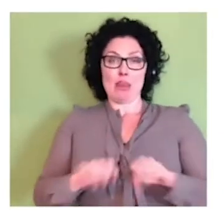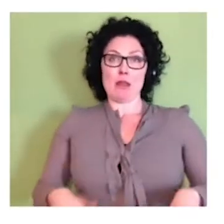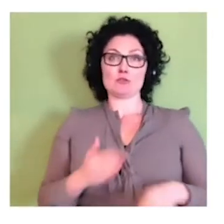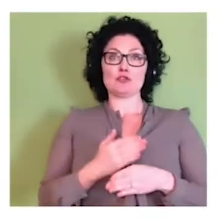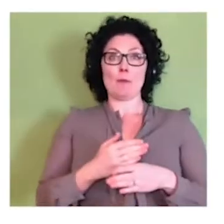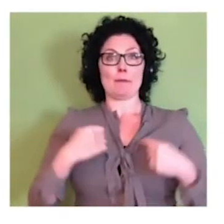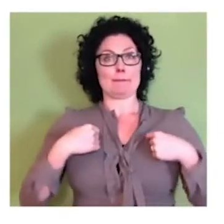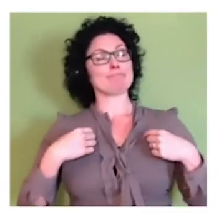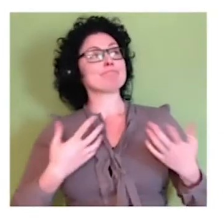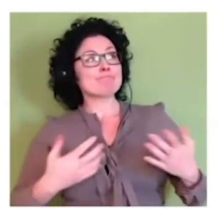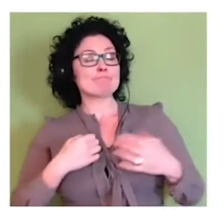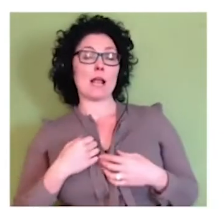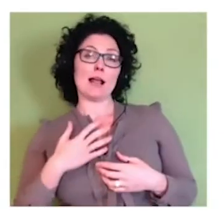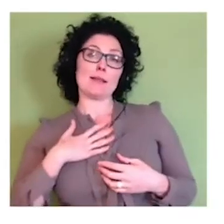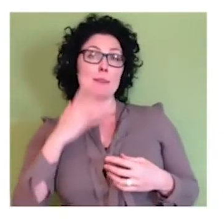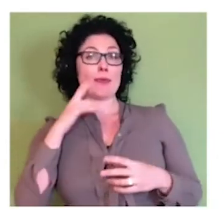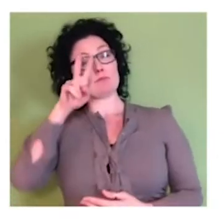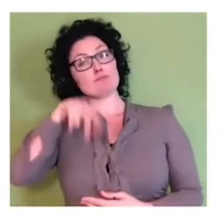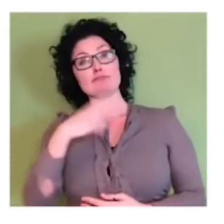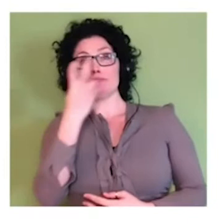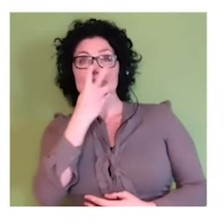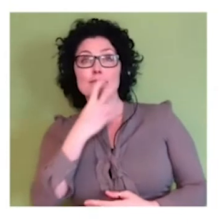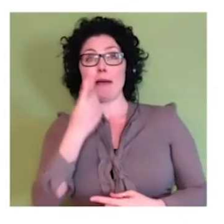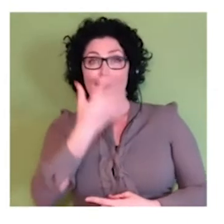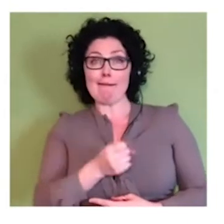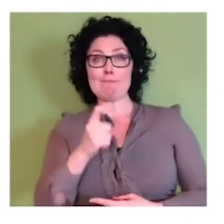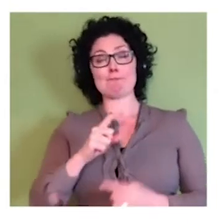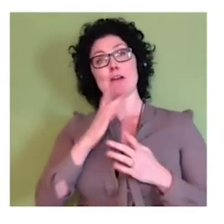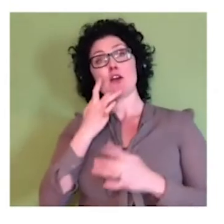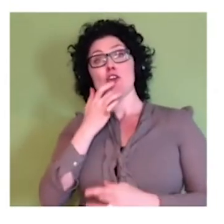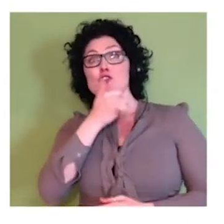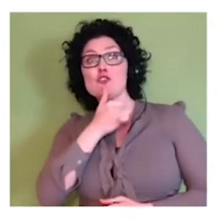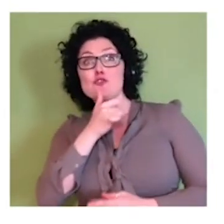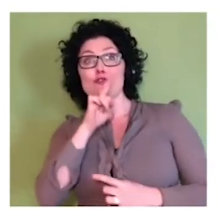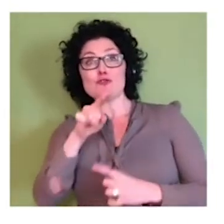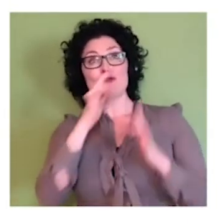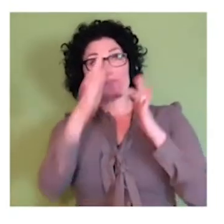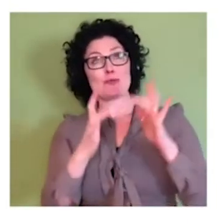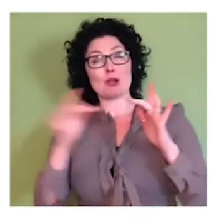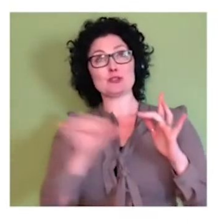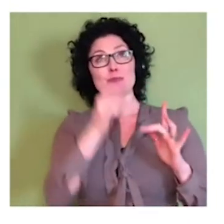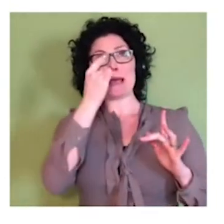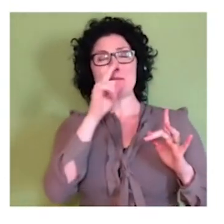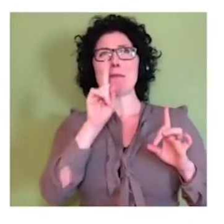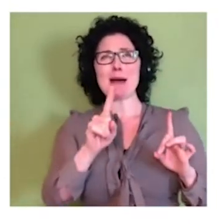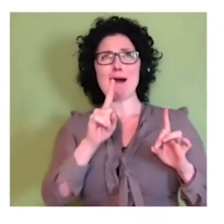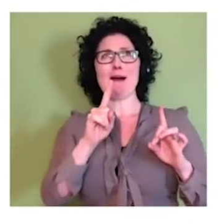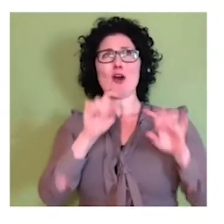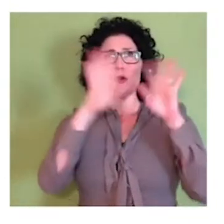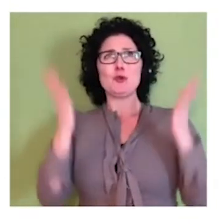doesn't affect my use of tech, but with universal credit, there is so much going on screen, which I do struggle to